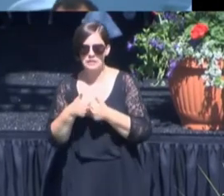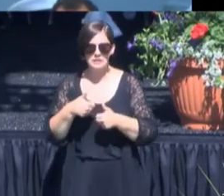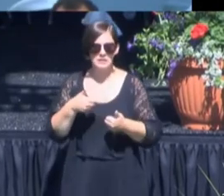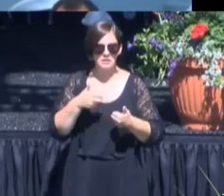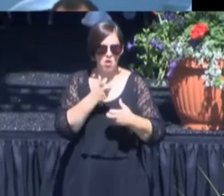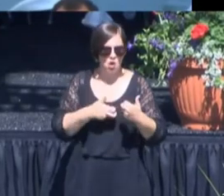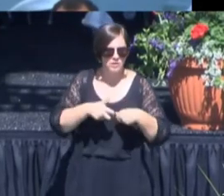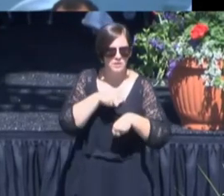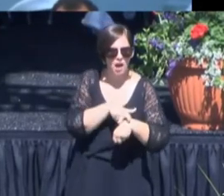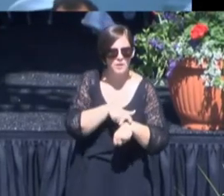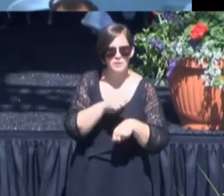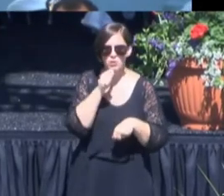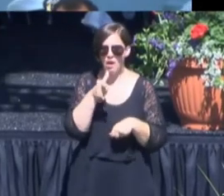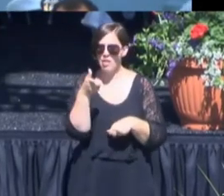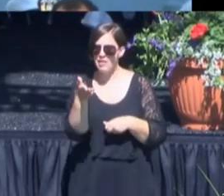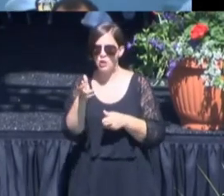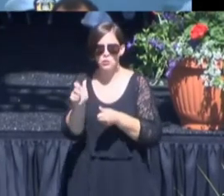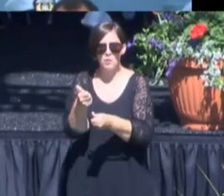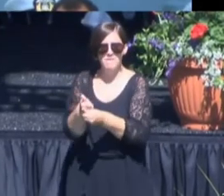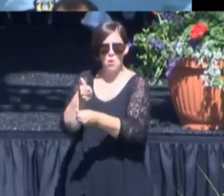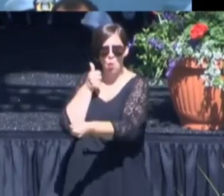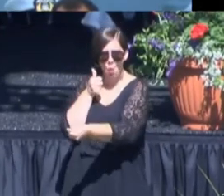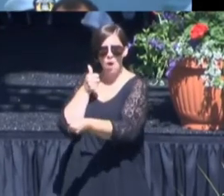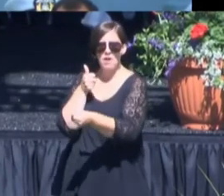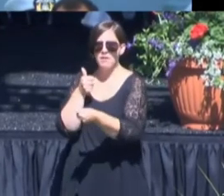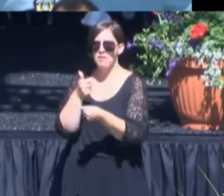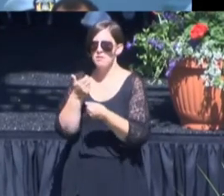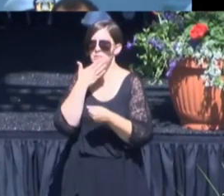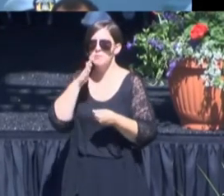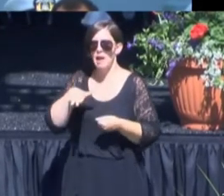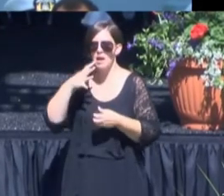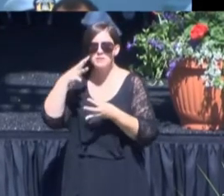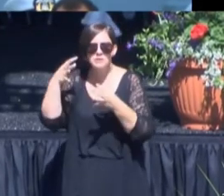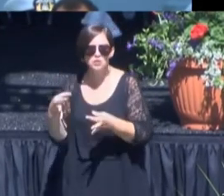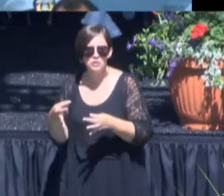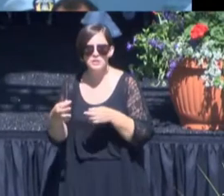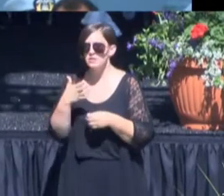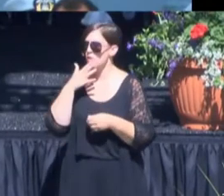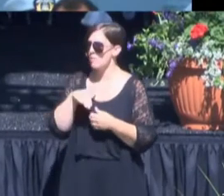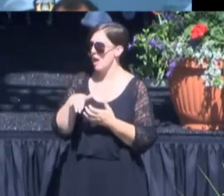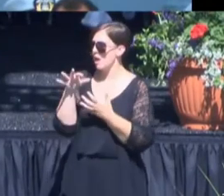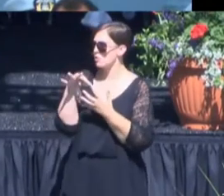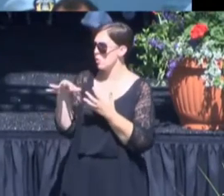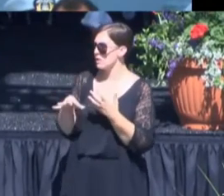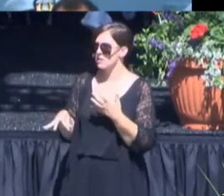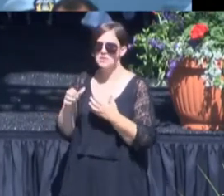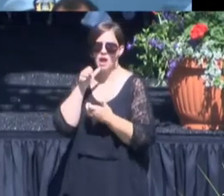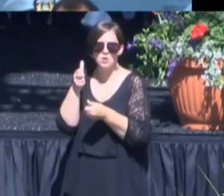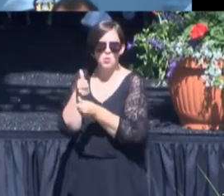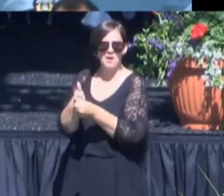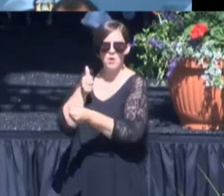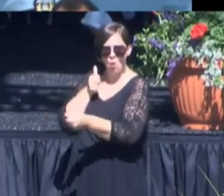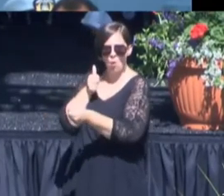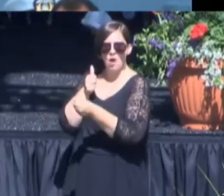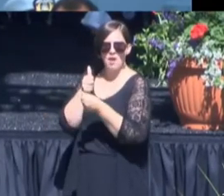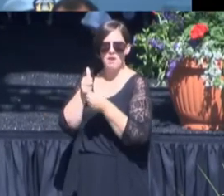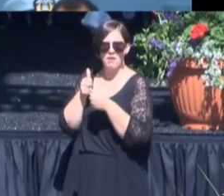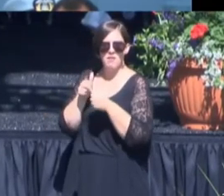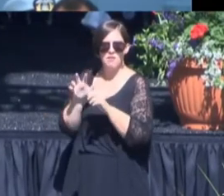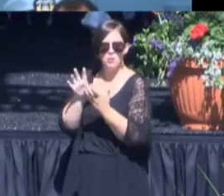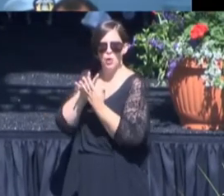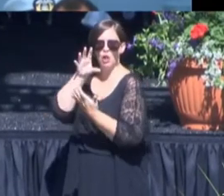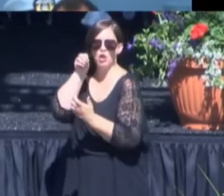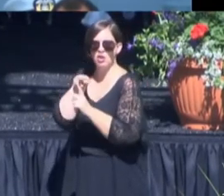you're also there not just to avoid making bad choices yourself, not just to avoid learning from the